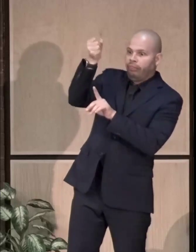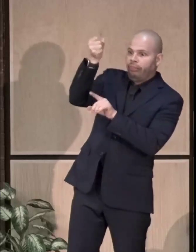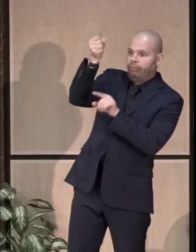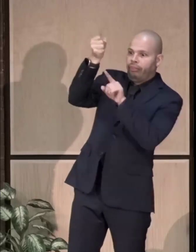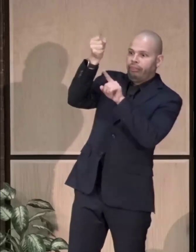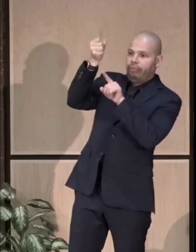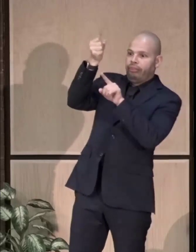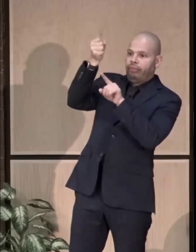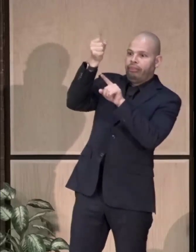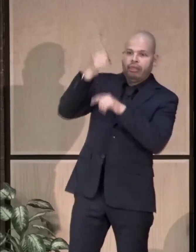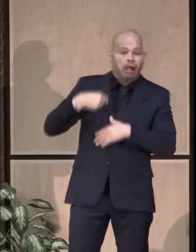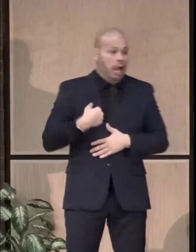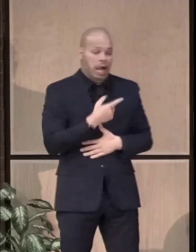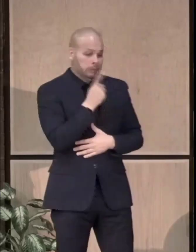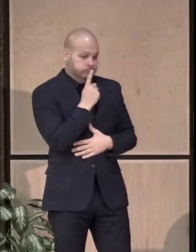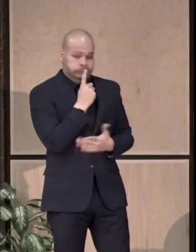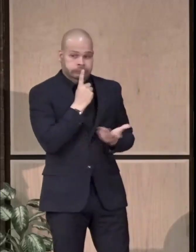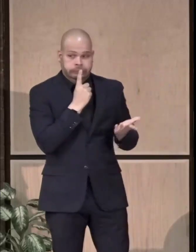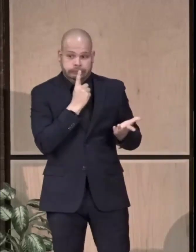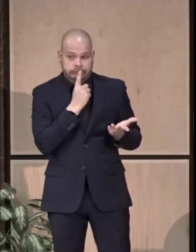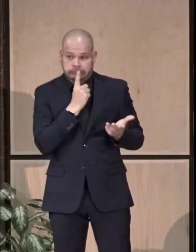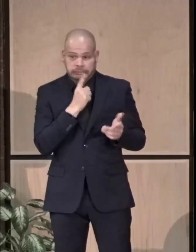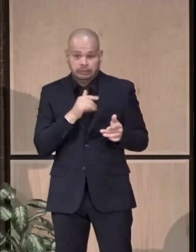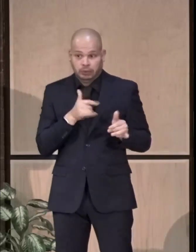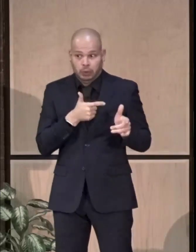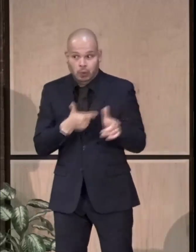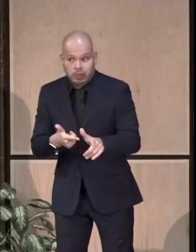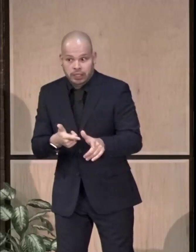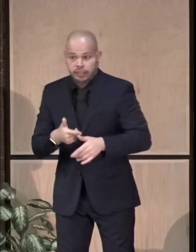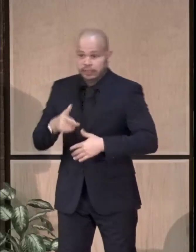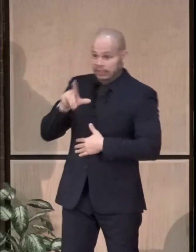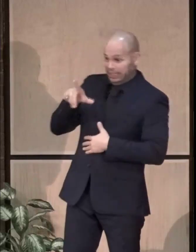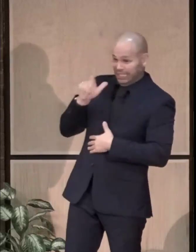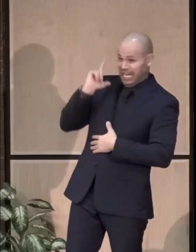But you did receive it? I did see it in my email, yes, sir.